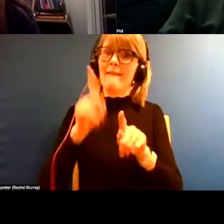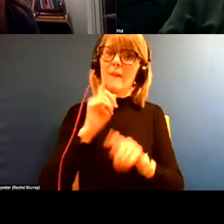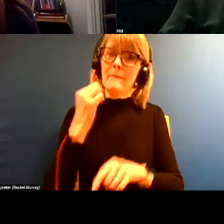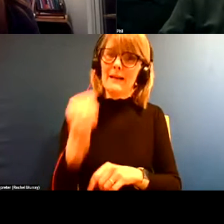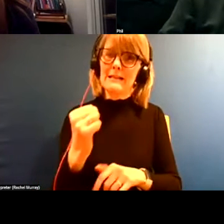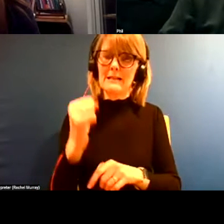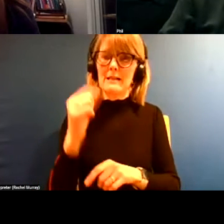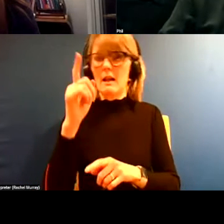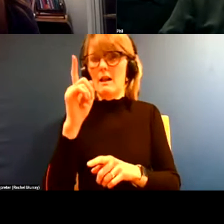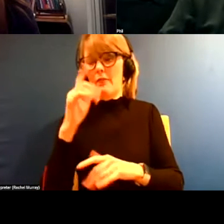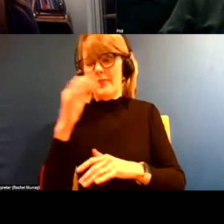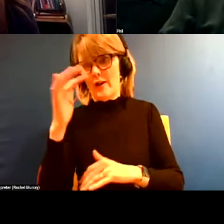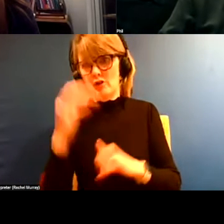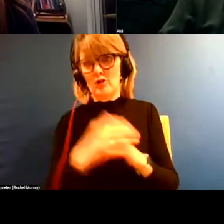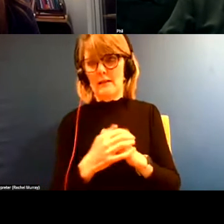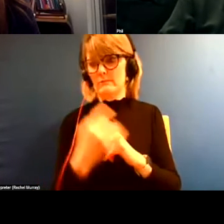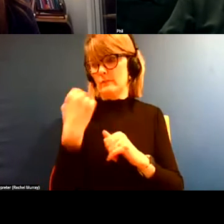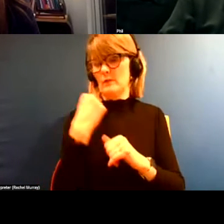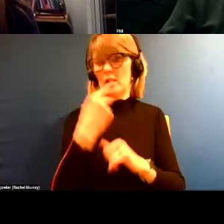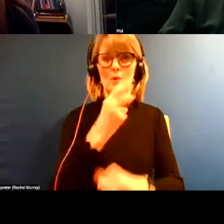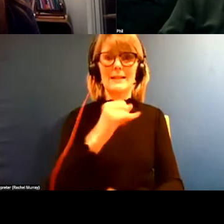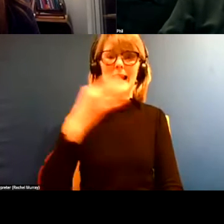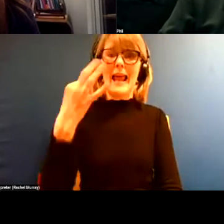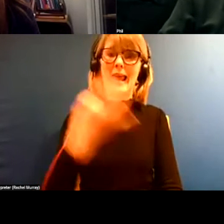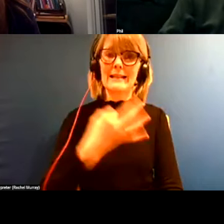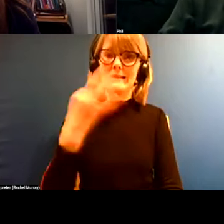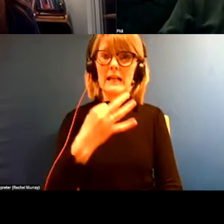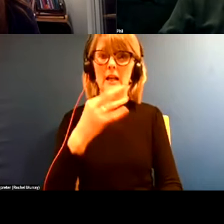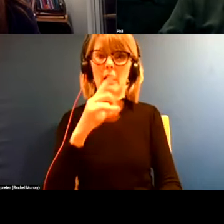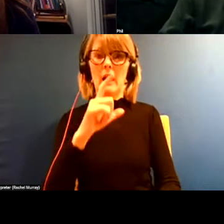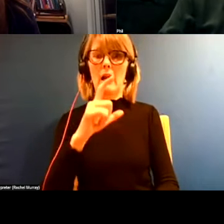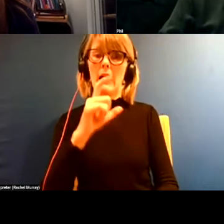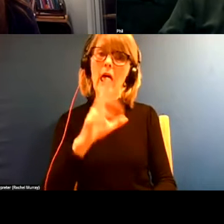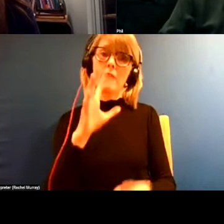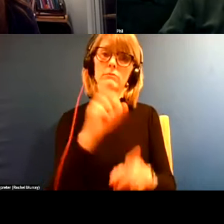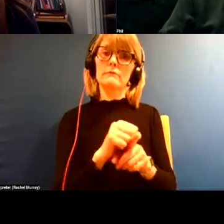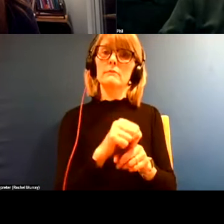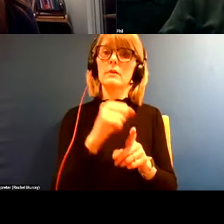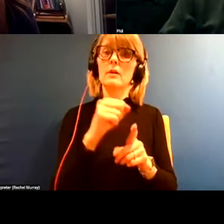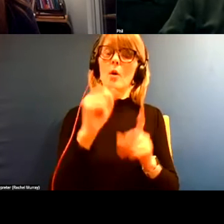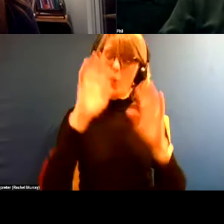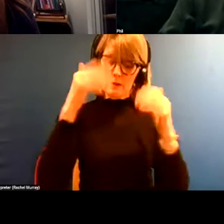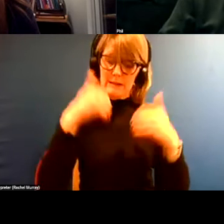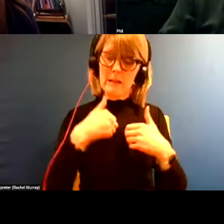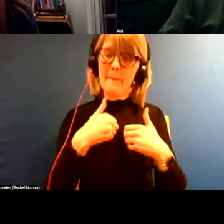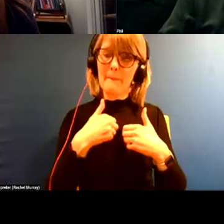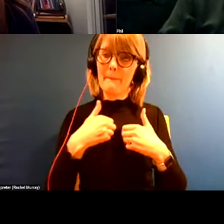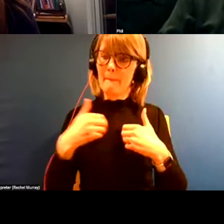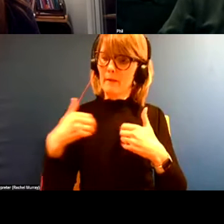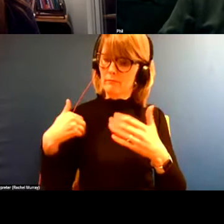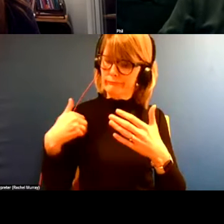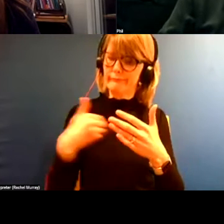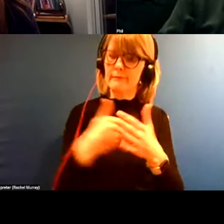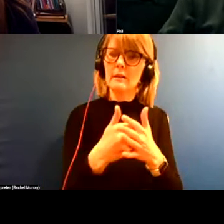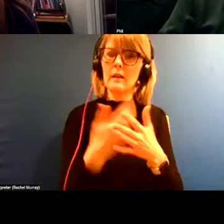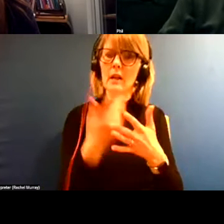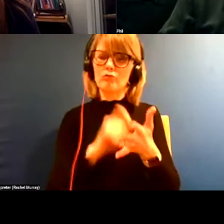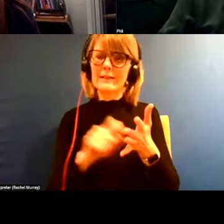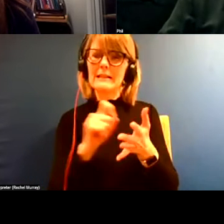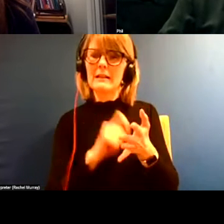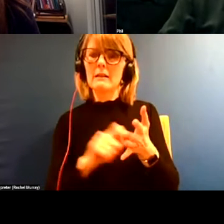In 2018, Claire was diagnosed with autism. And following this, Claire has written a book for